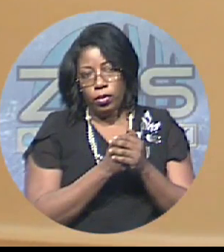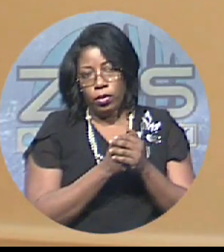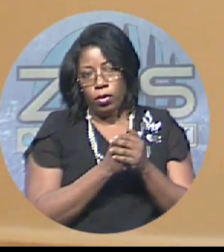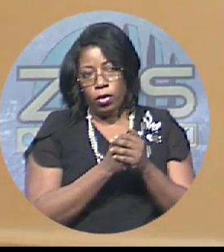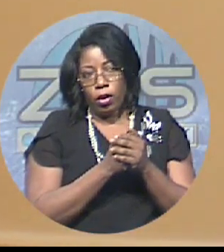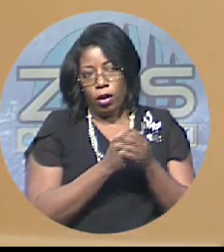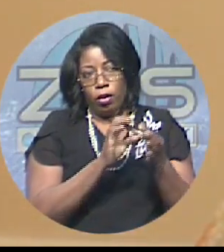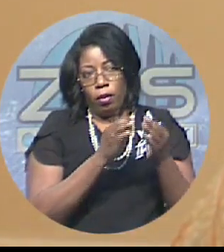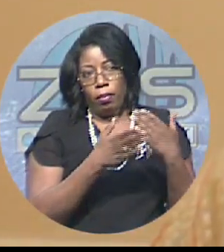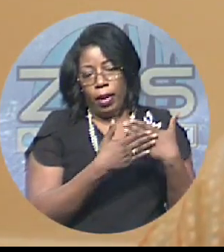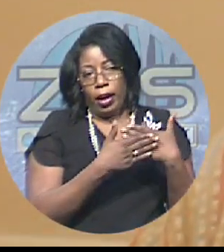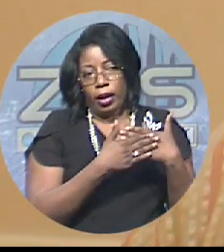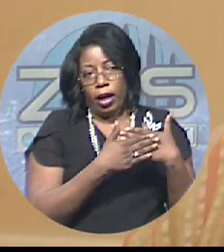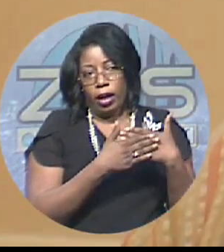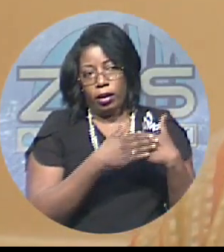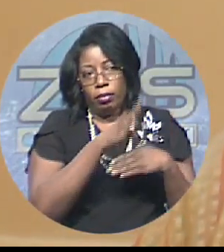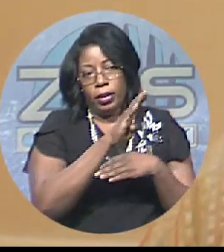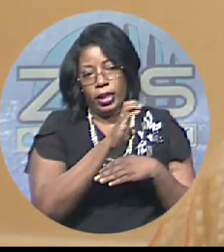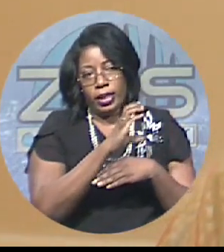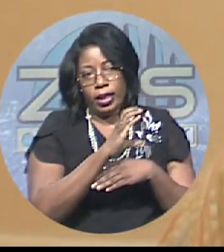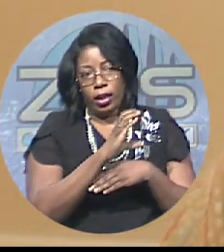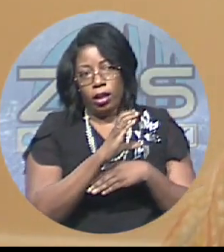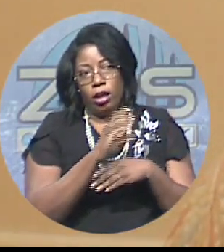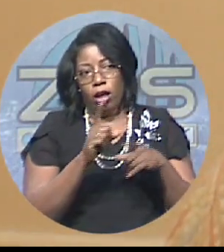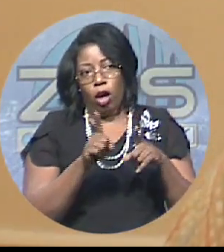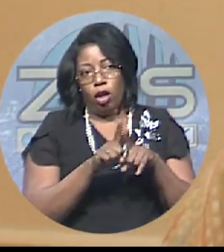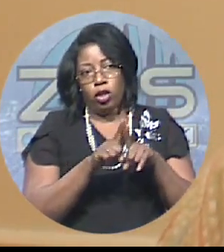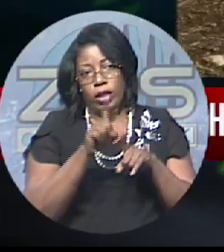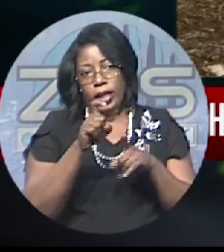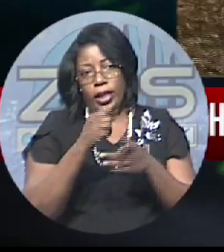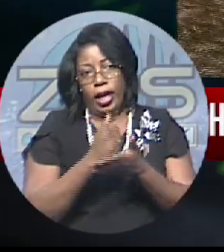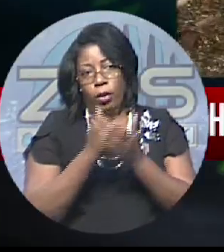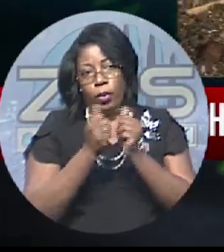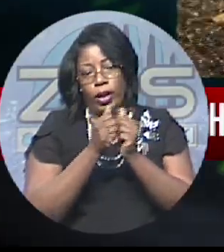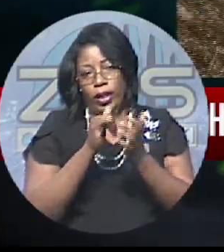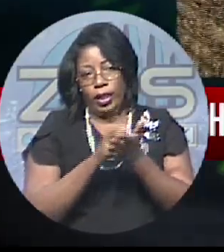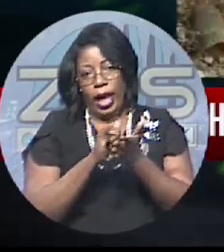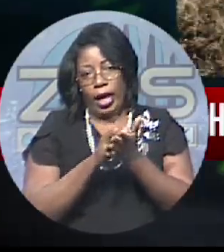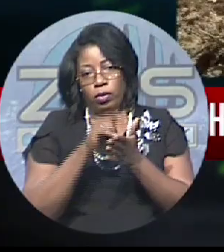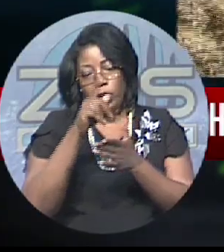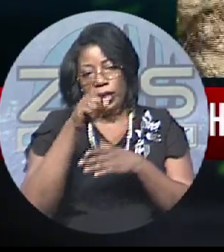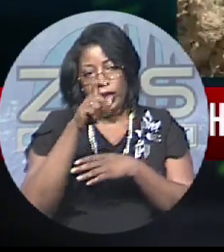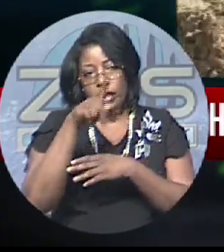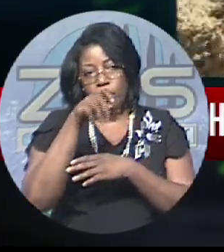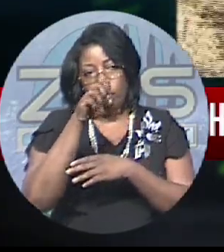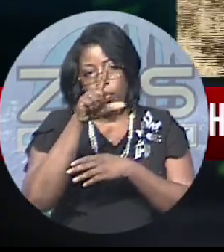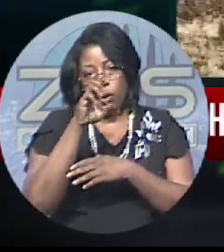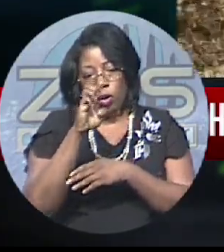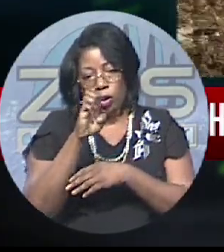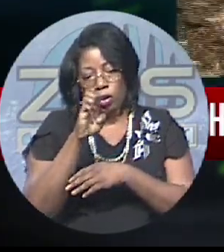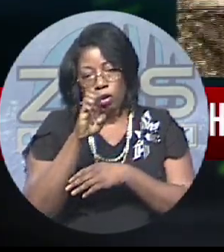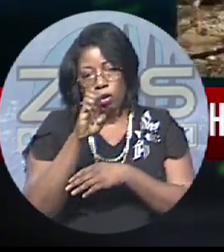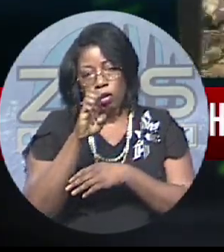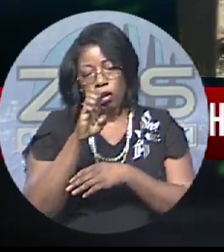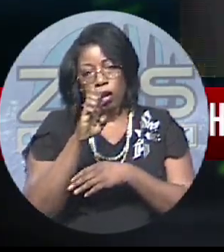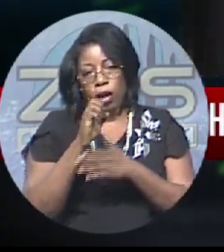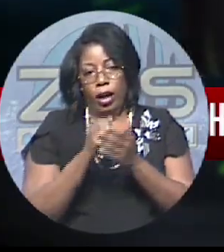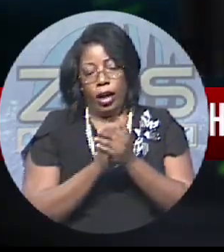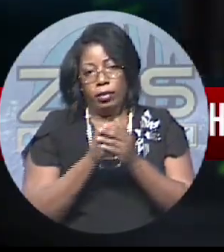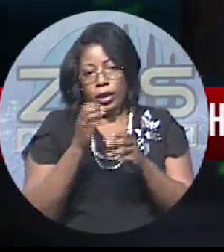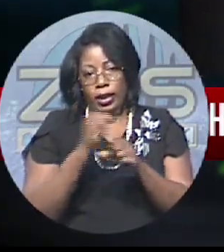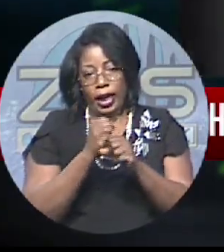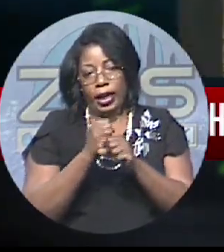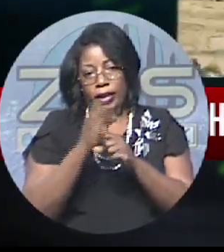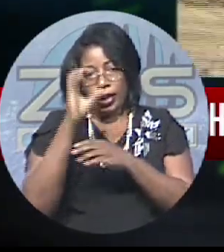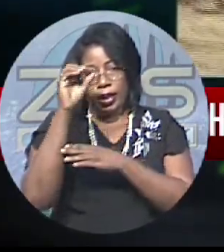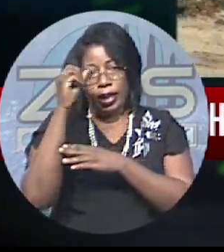quickly, BEC. But we're going to need help, and we're going to need to have poles replaced to get the provision of